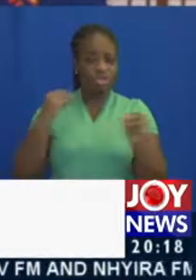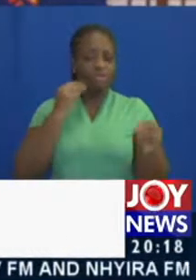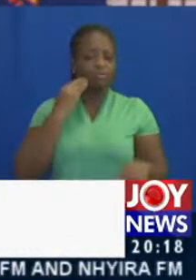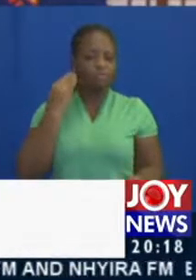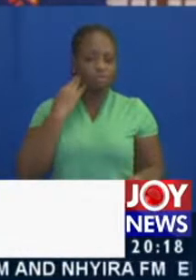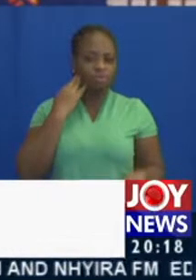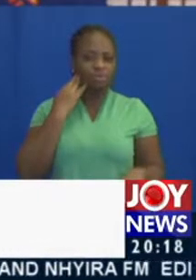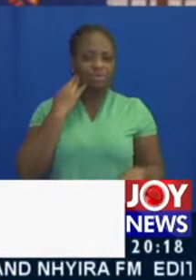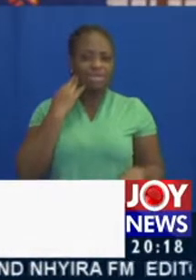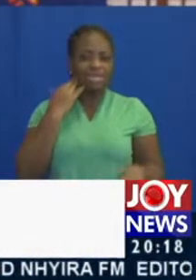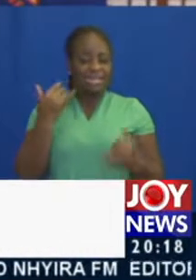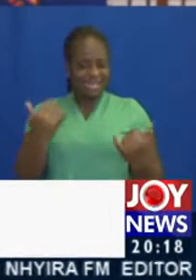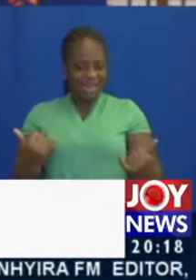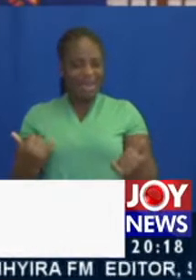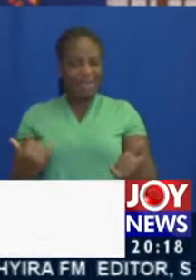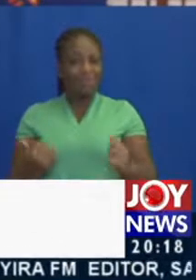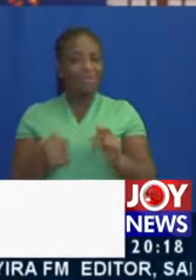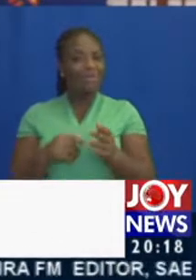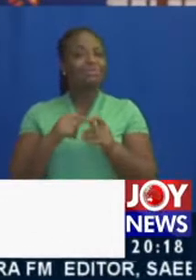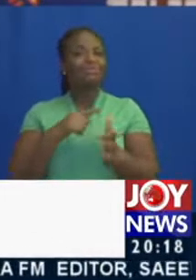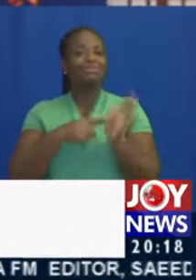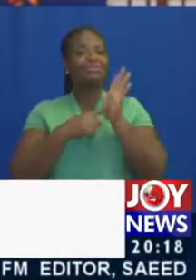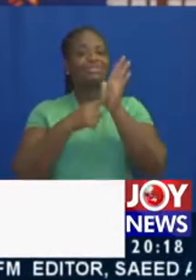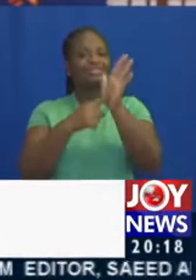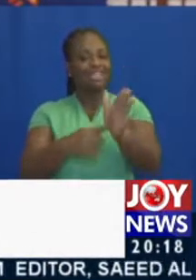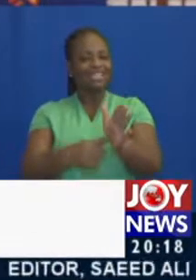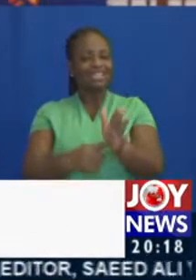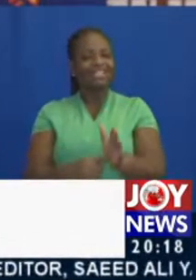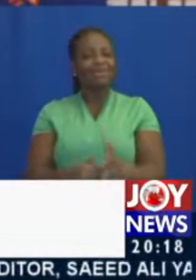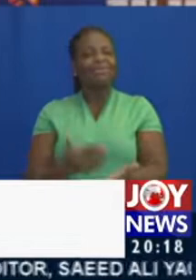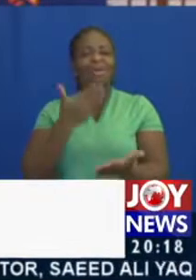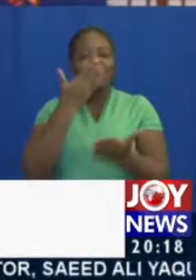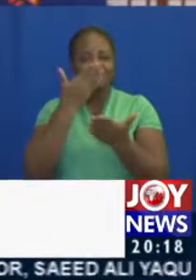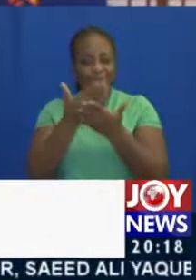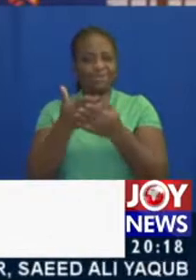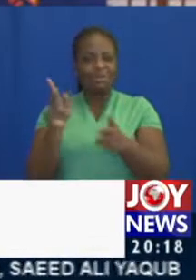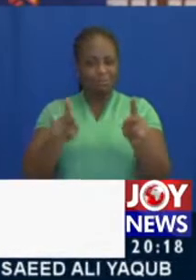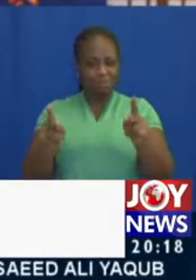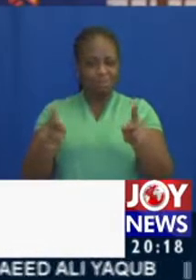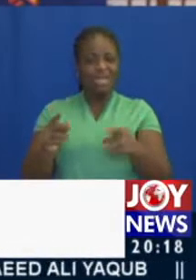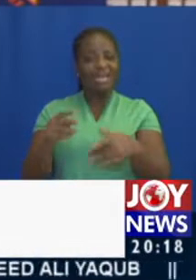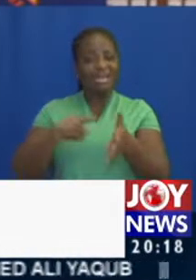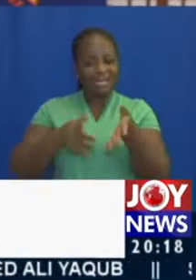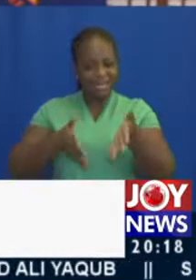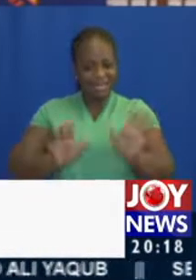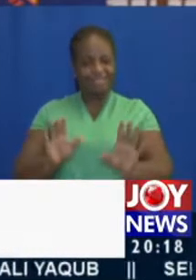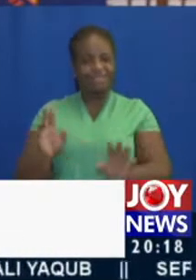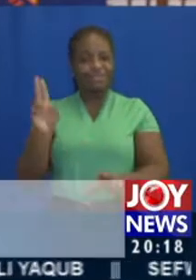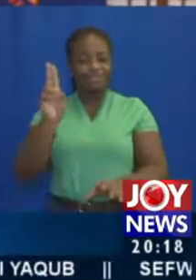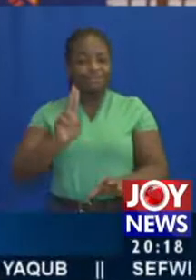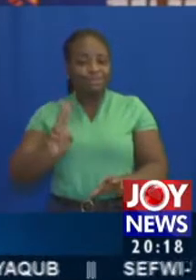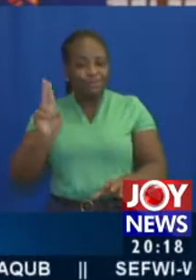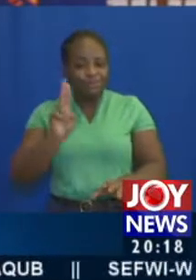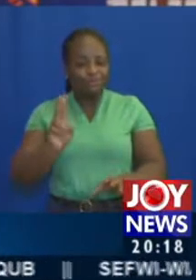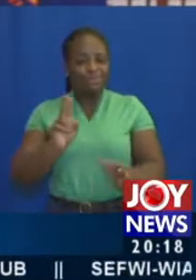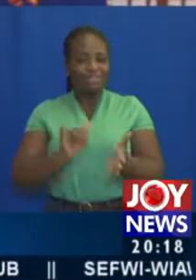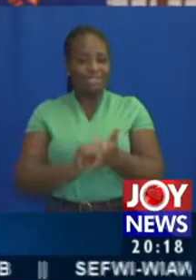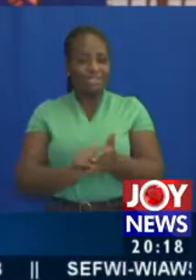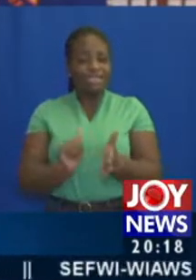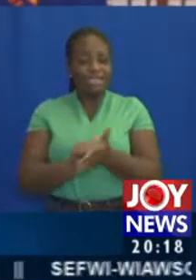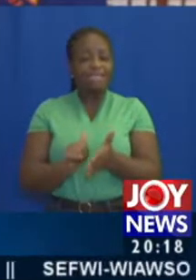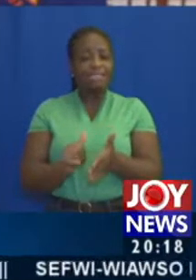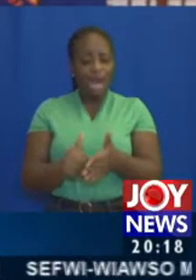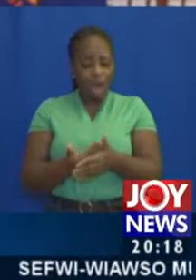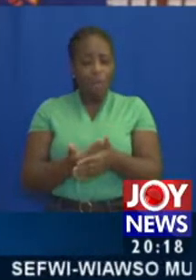proving to be effective, so let us employ them wholeheartedly. That is the way we can restore as quickly as possible